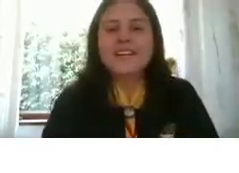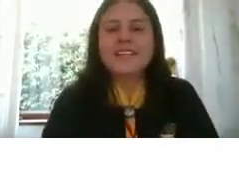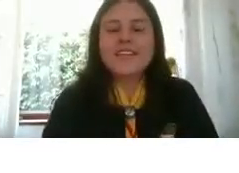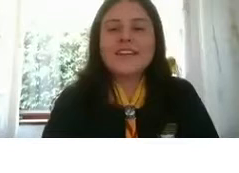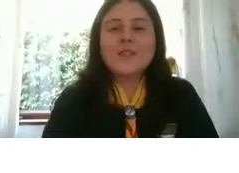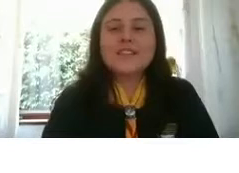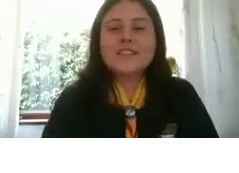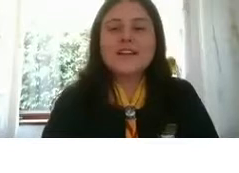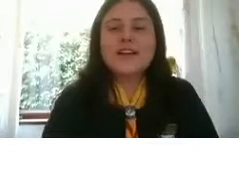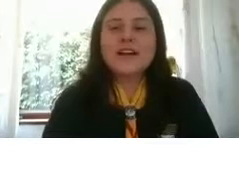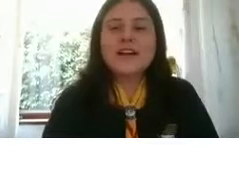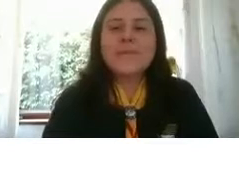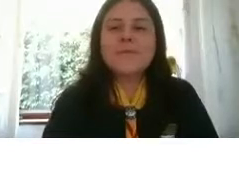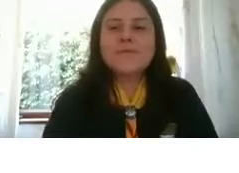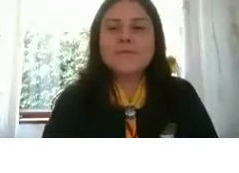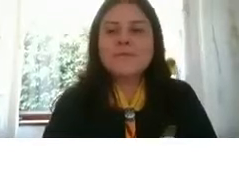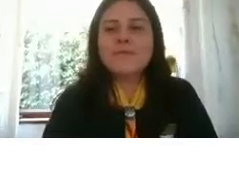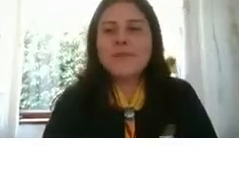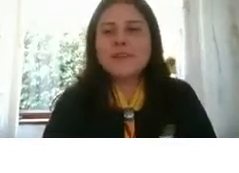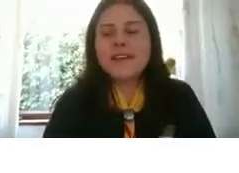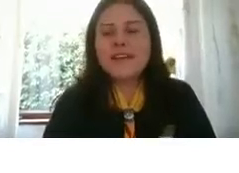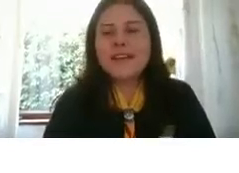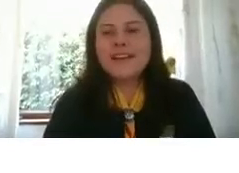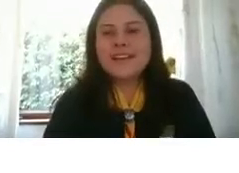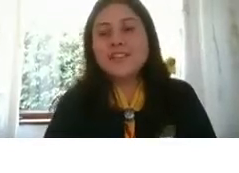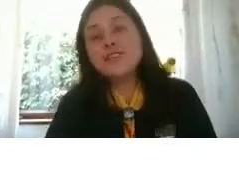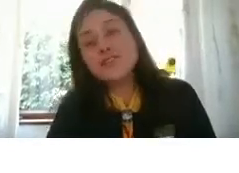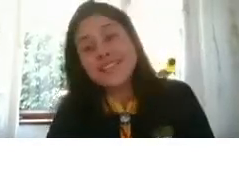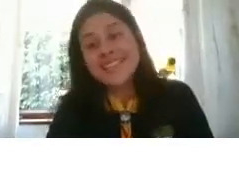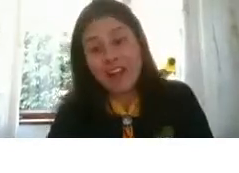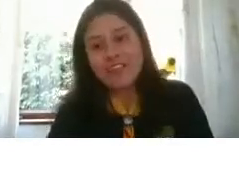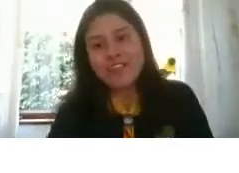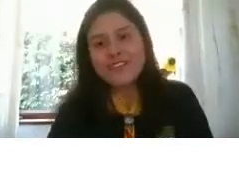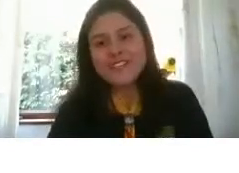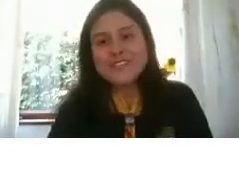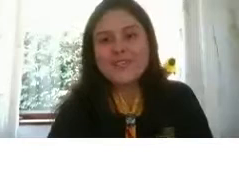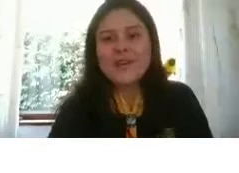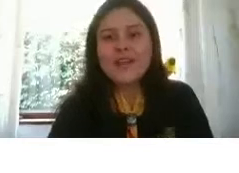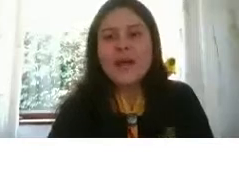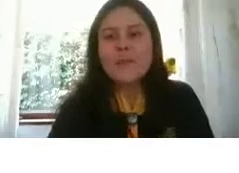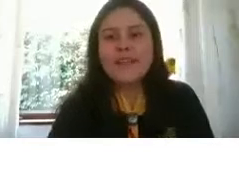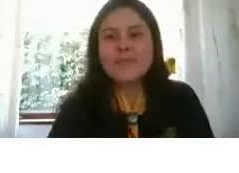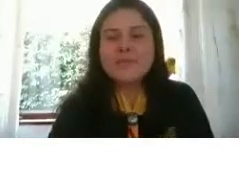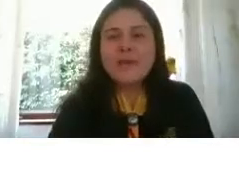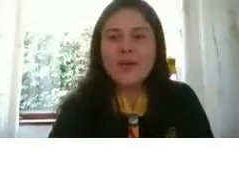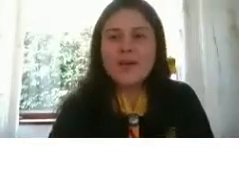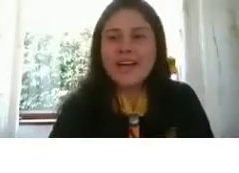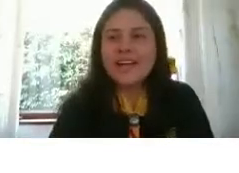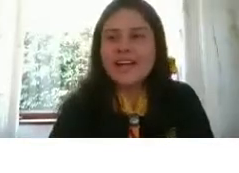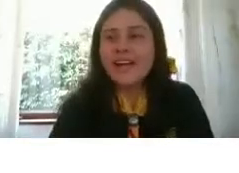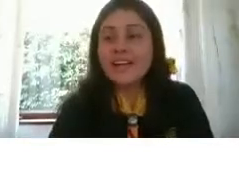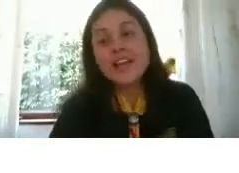Okay, thank you, Pastor. I'm gonna introduce myself. First of all, my name is